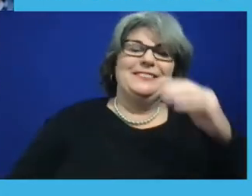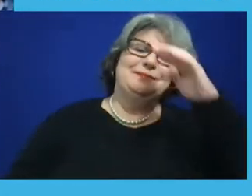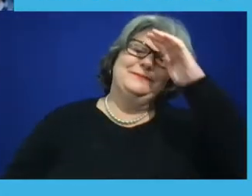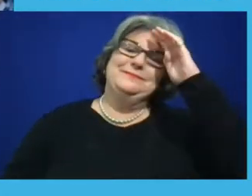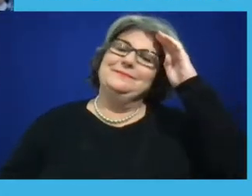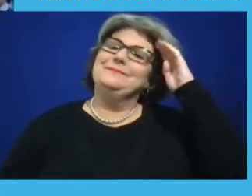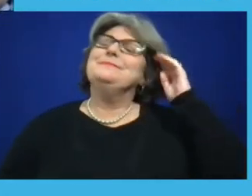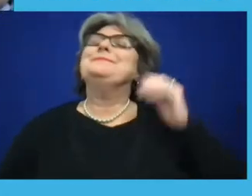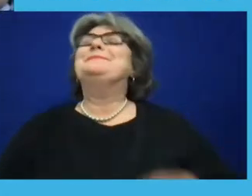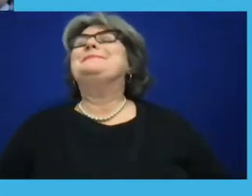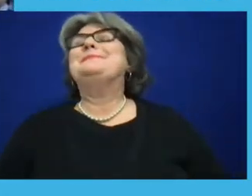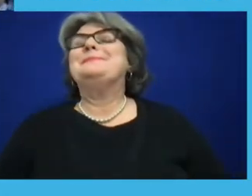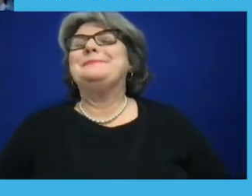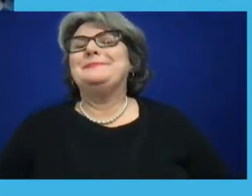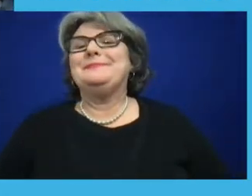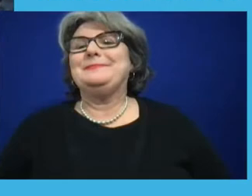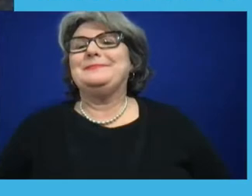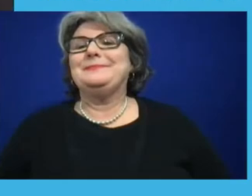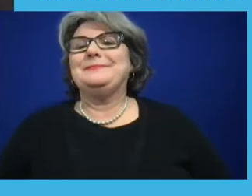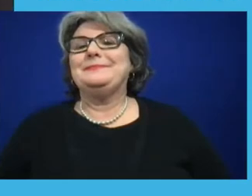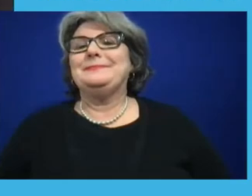now.